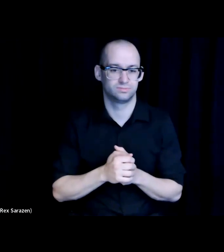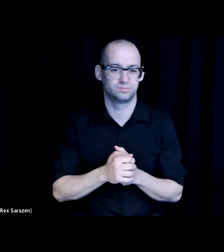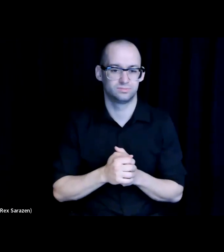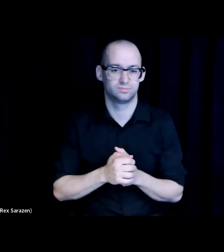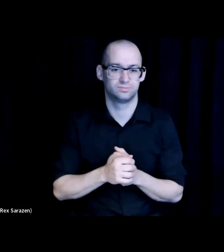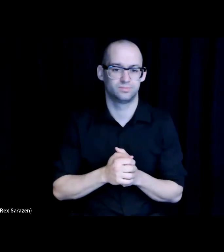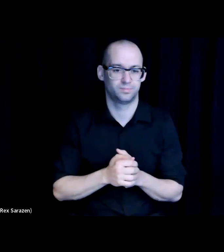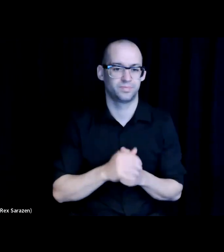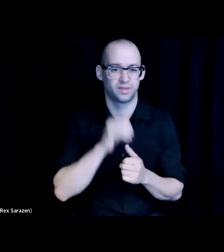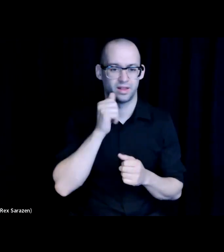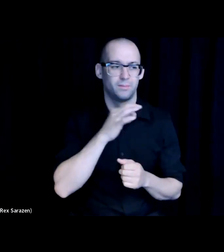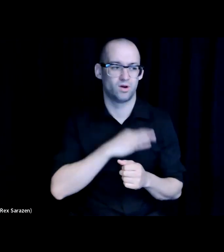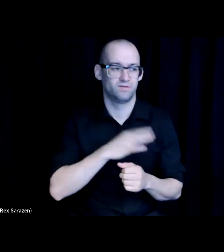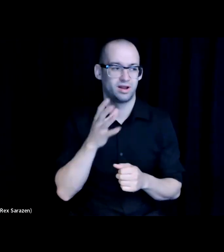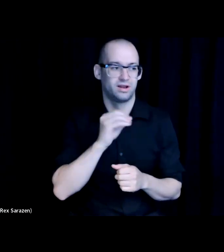nonprofit, and philanthropic